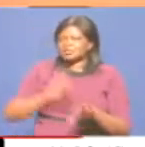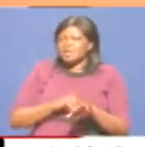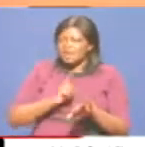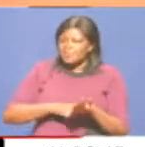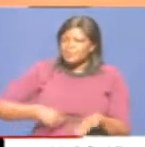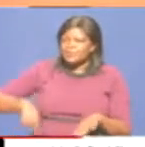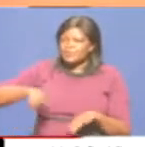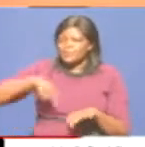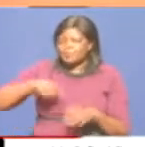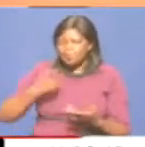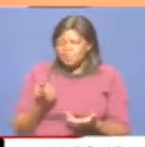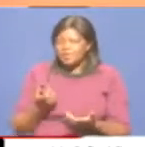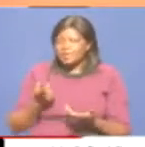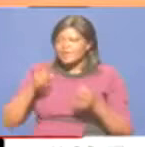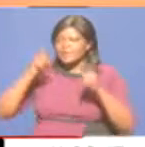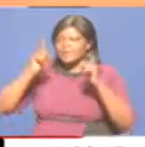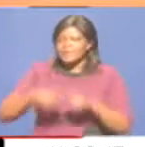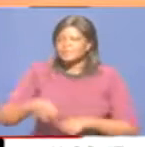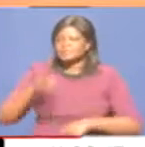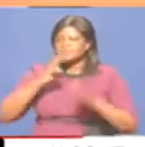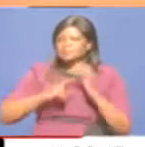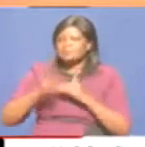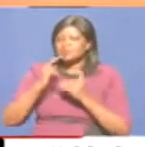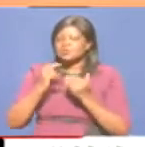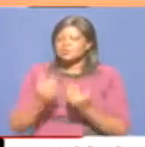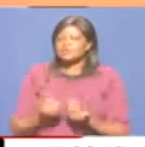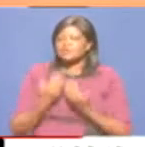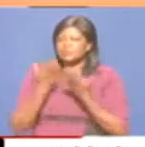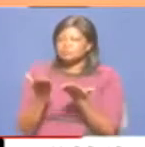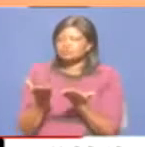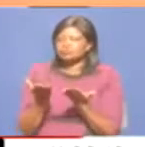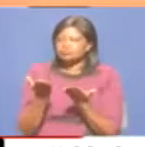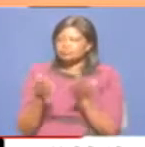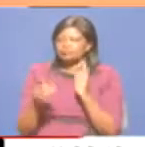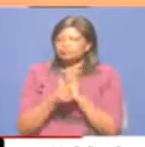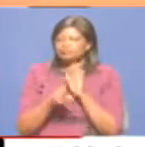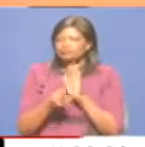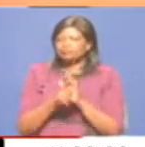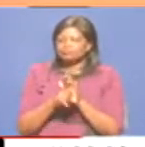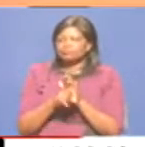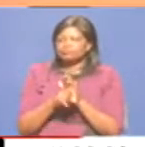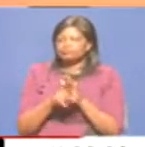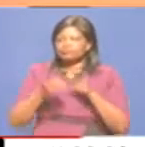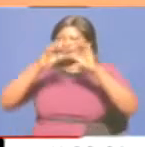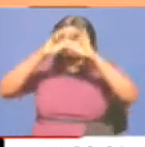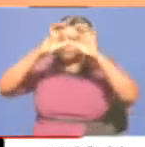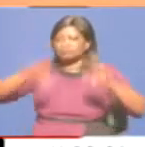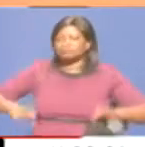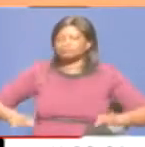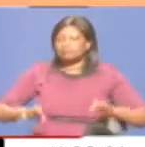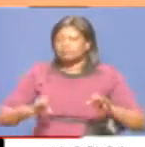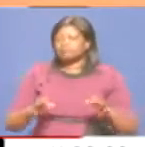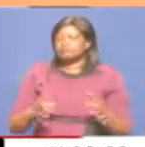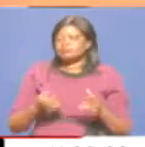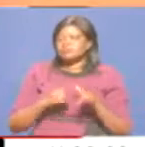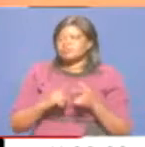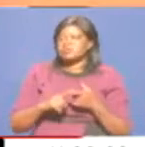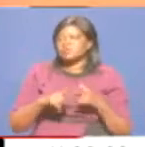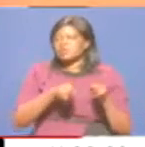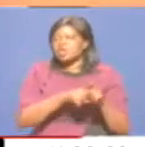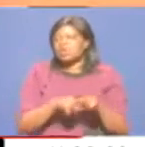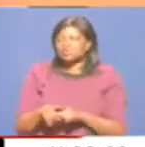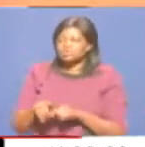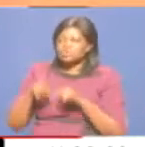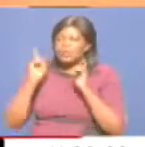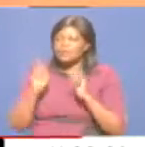really have to respect the provisions of law in object of devolution and the criteria, then there's also the aspect of